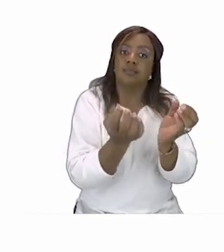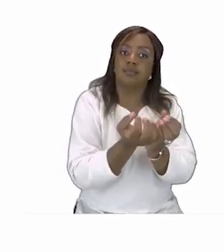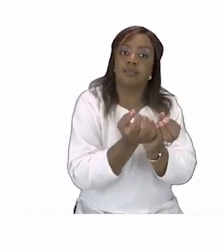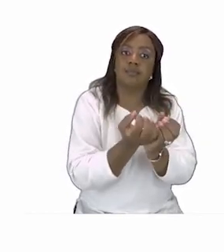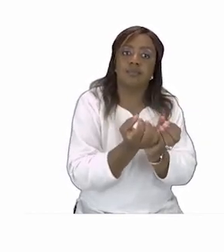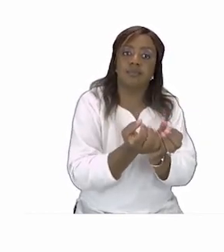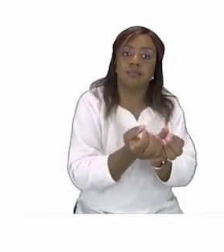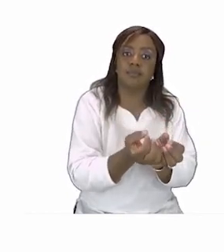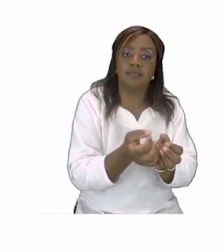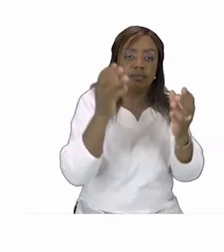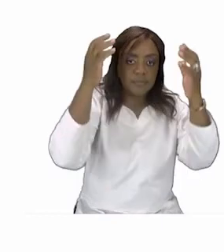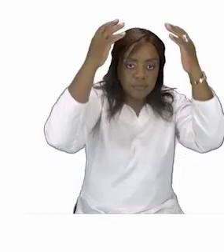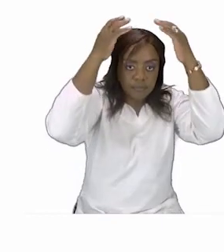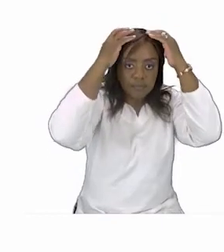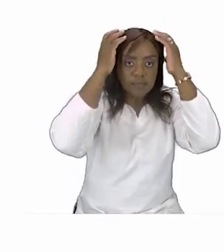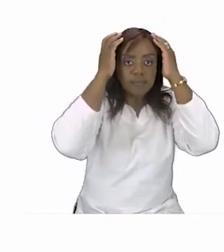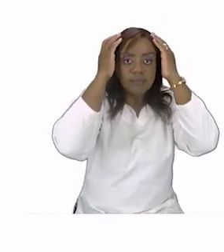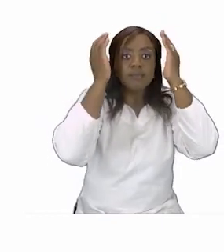helmet,